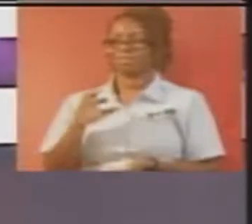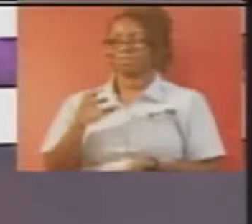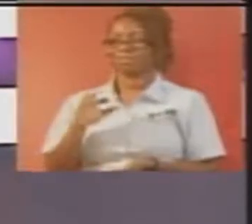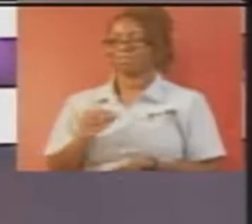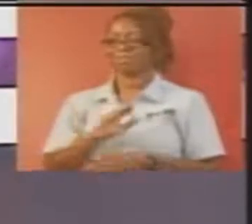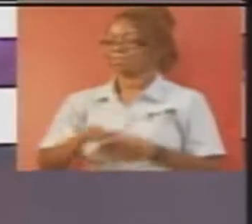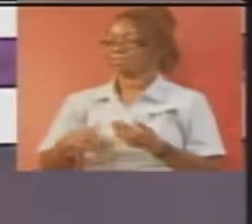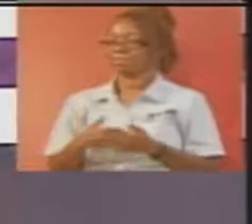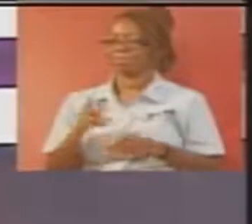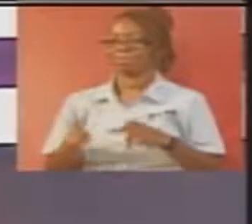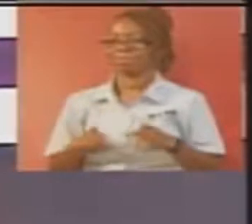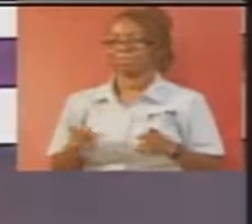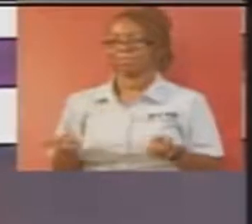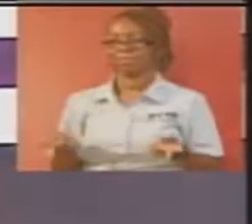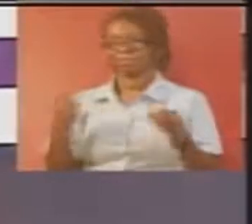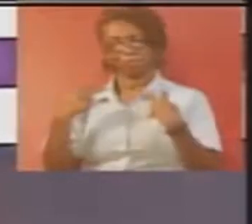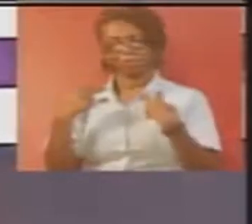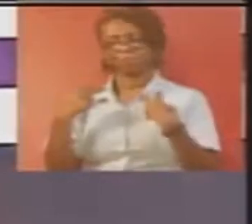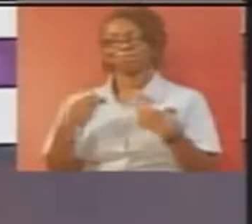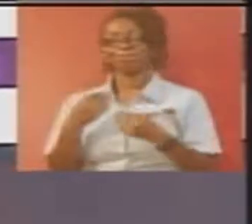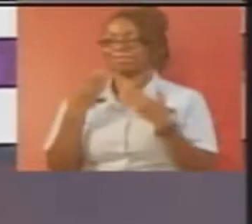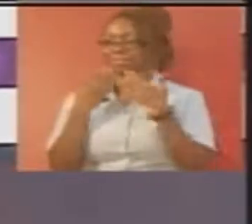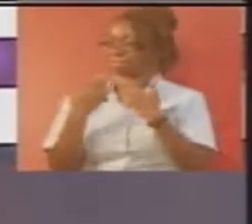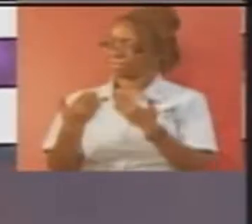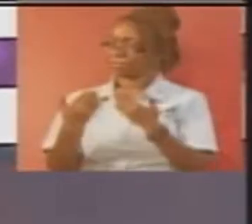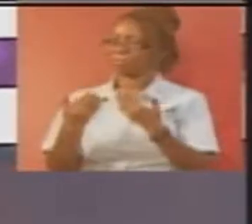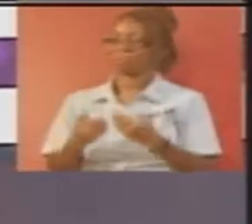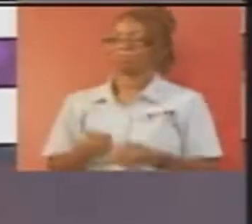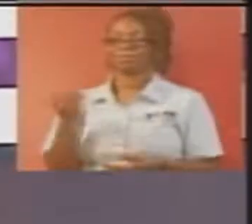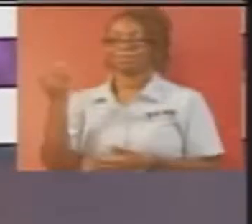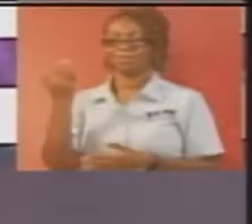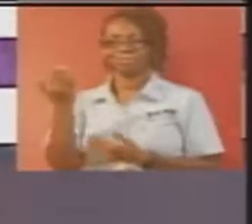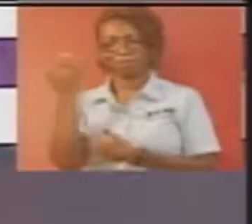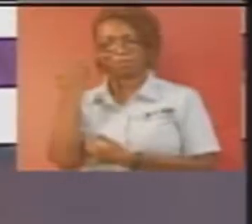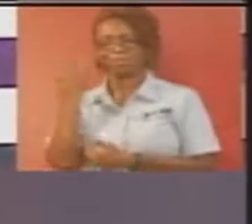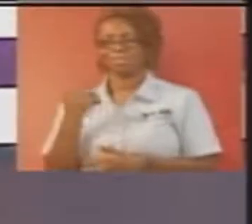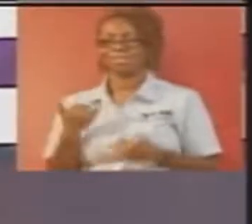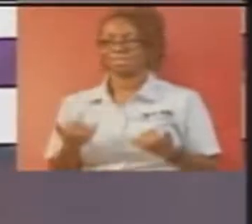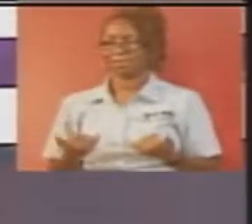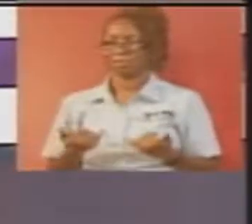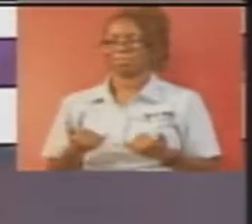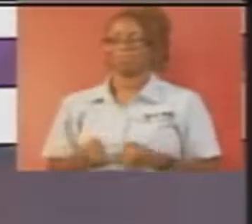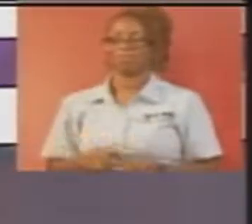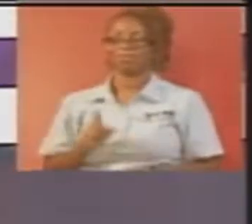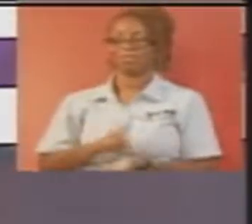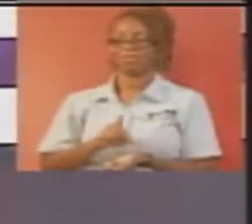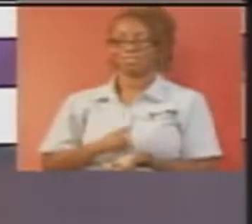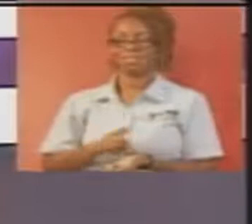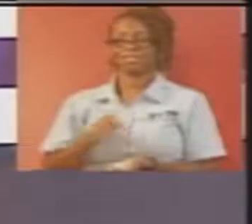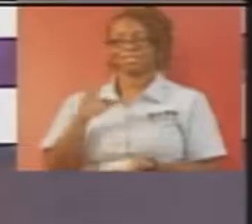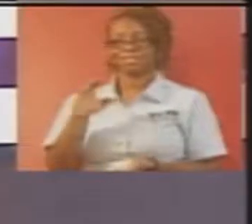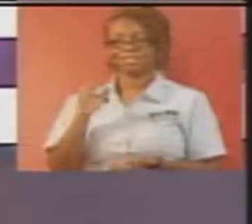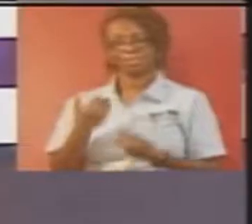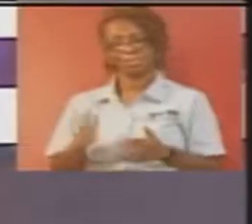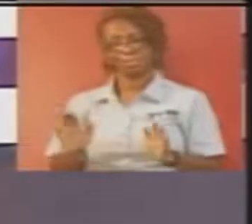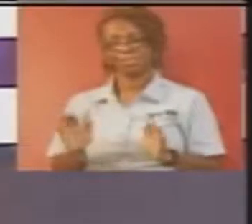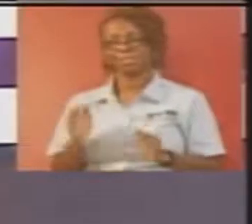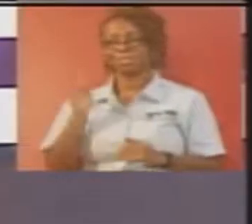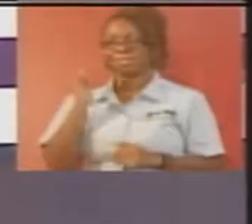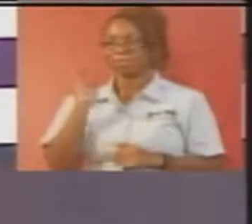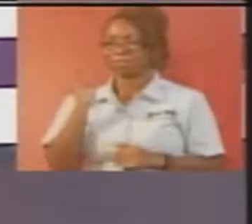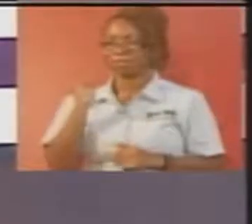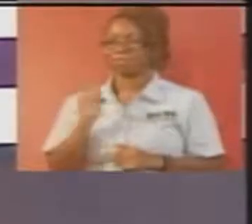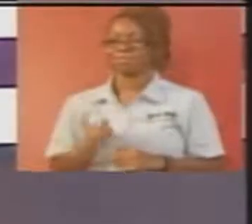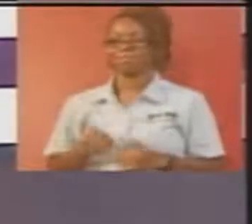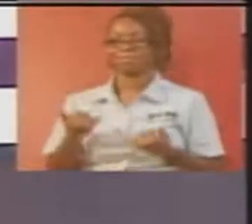public. So, following on Dr. Carrington's presentation, this is just to inform you, the